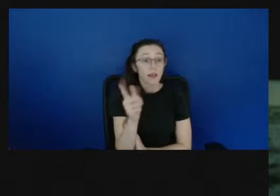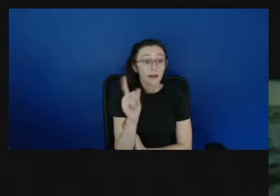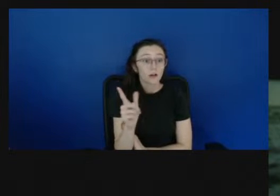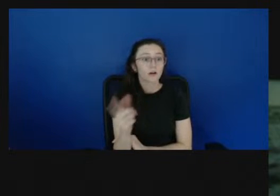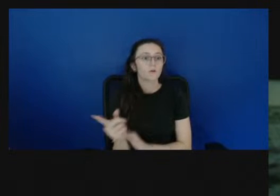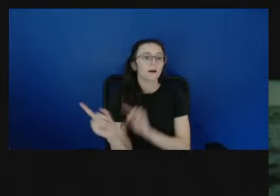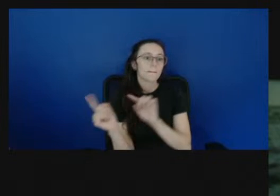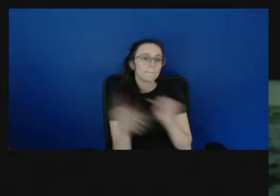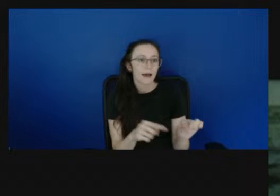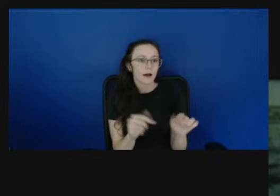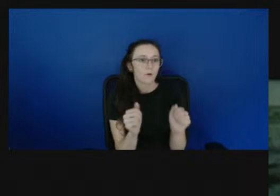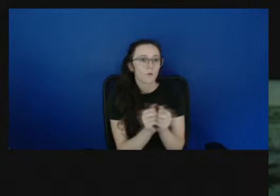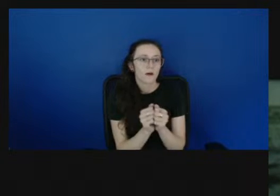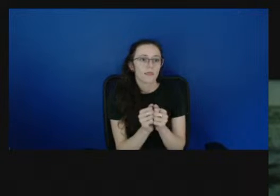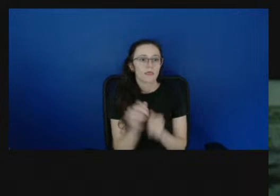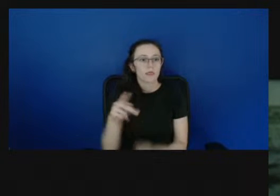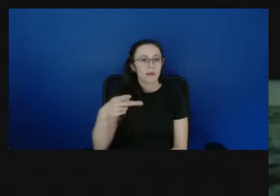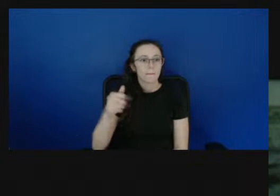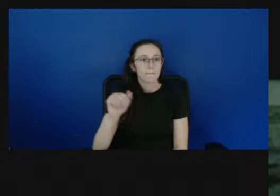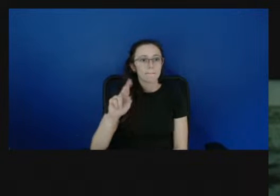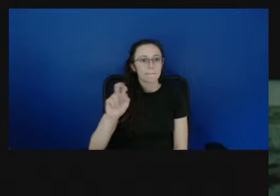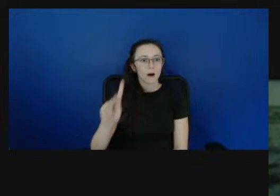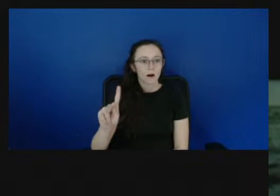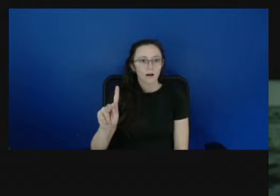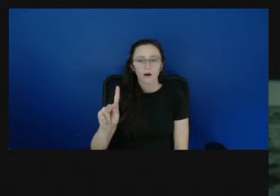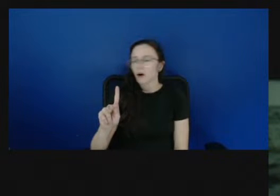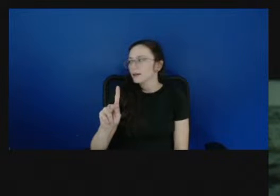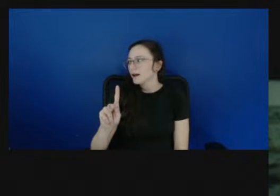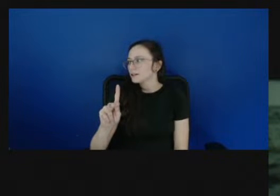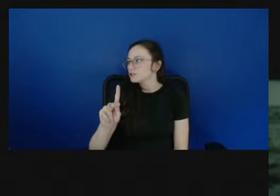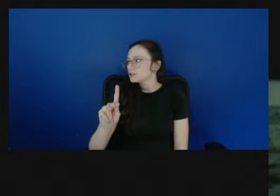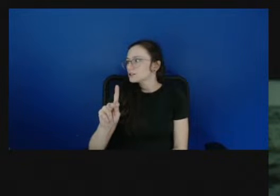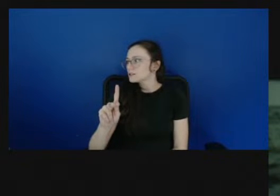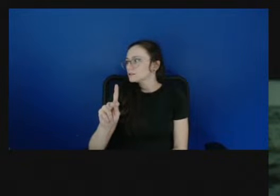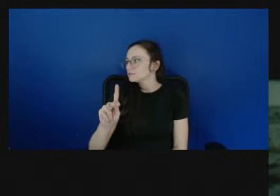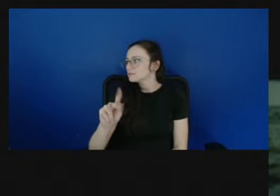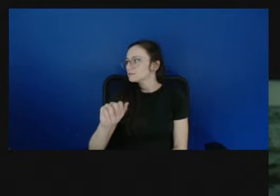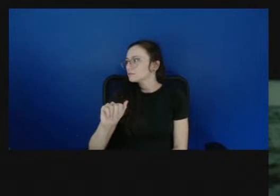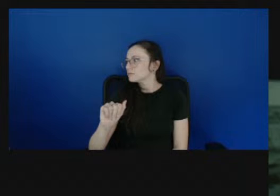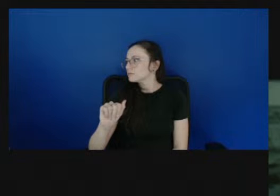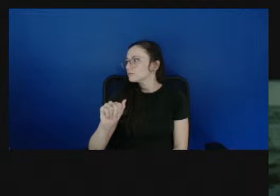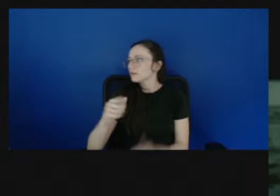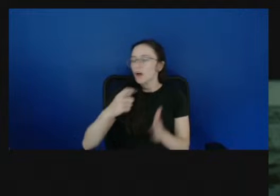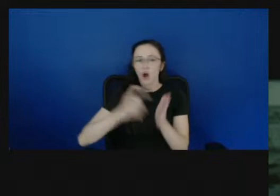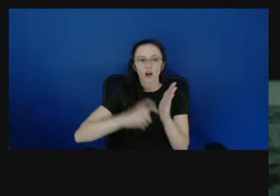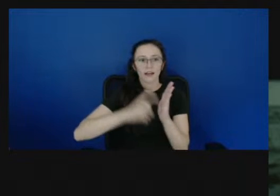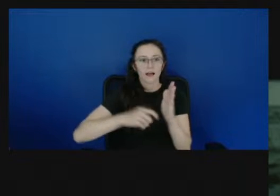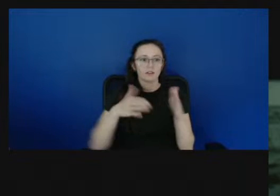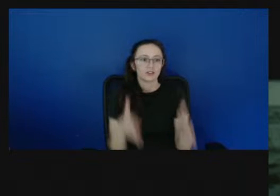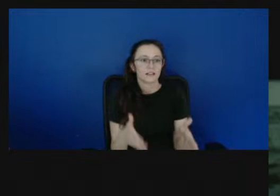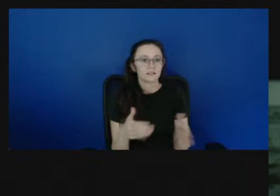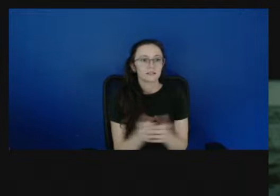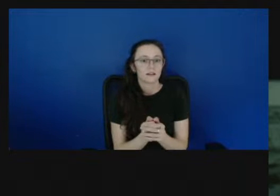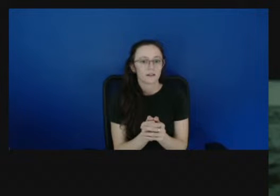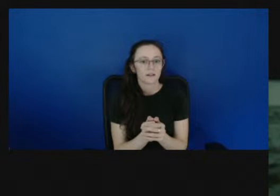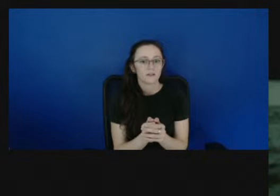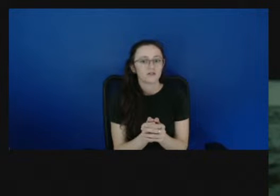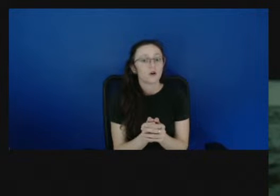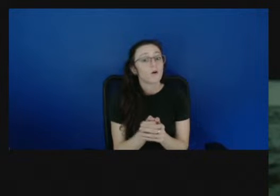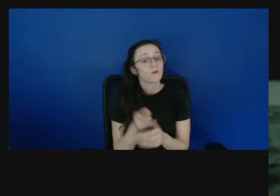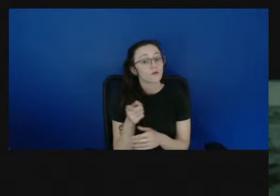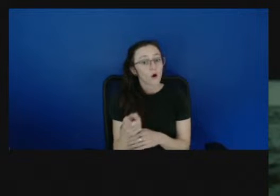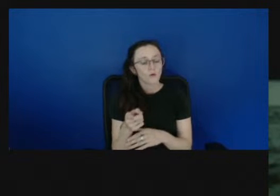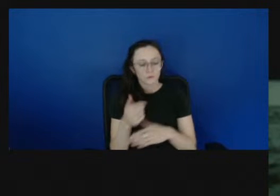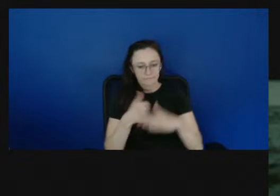archaeologist and recovered these broken eyeglasses that you can see in the lower corner. And those were embedded in 1924 ash